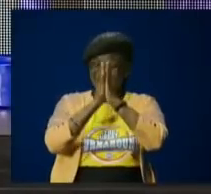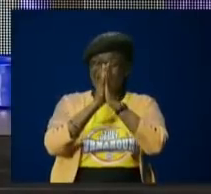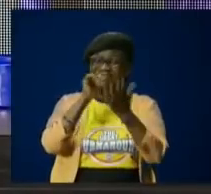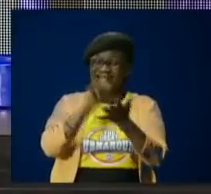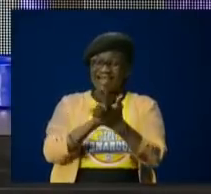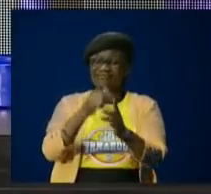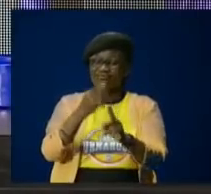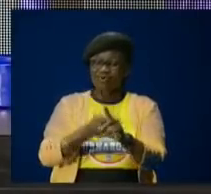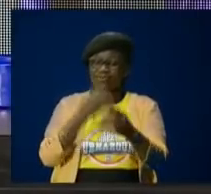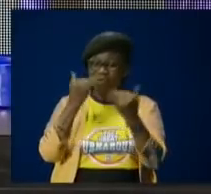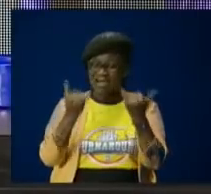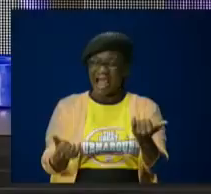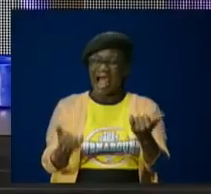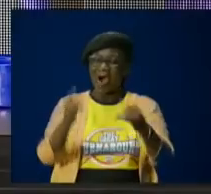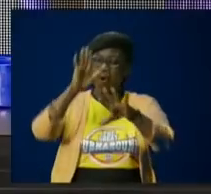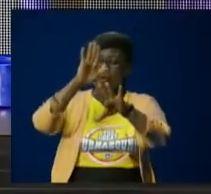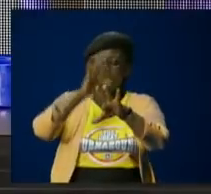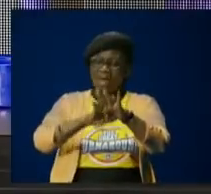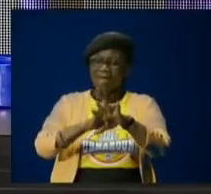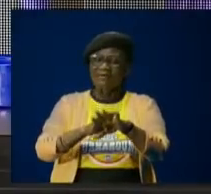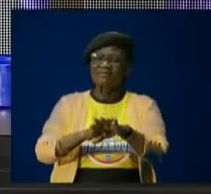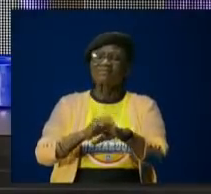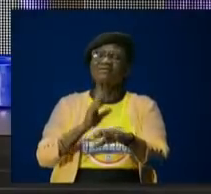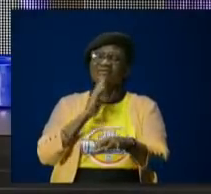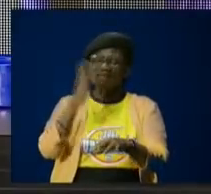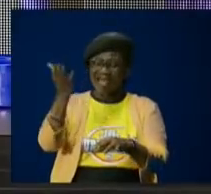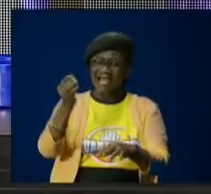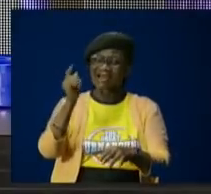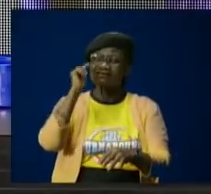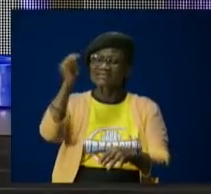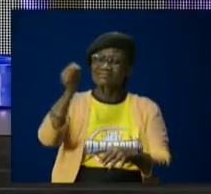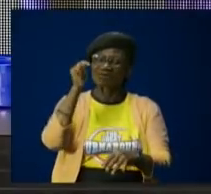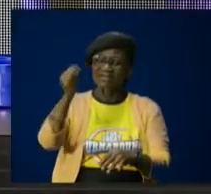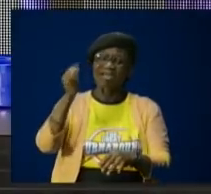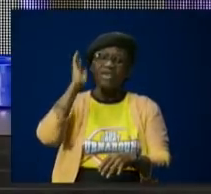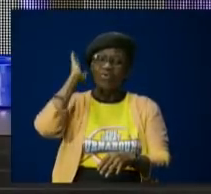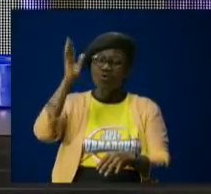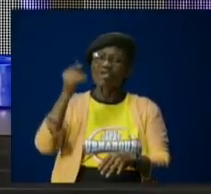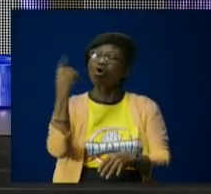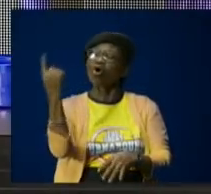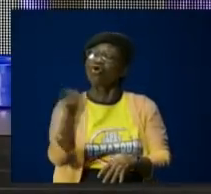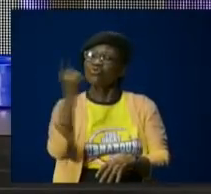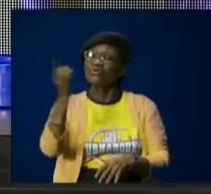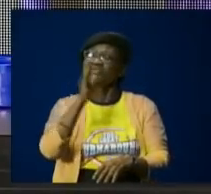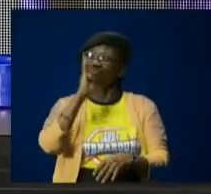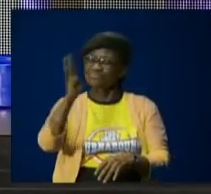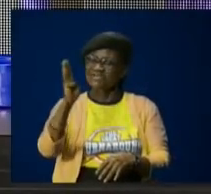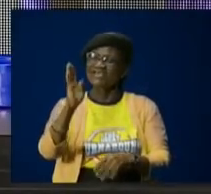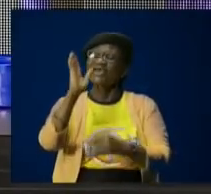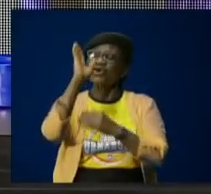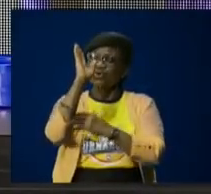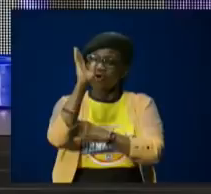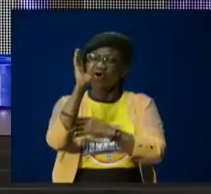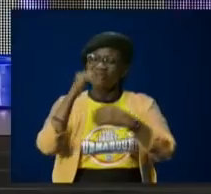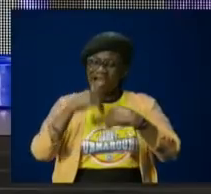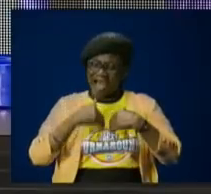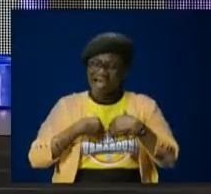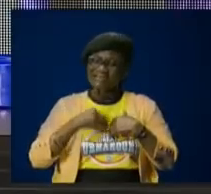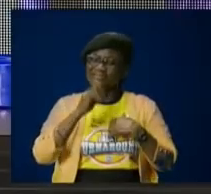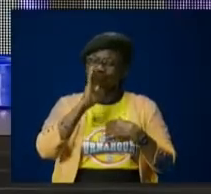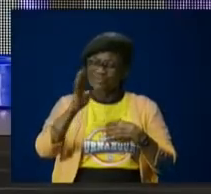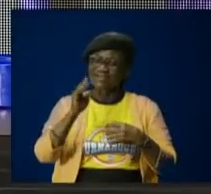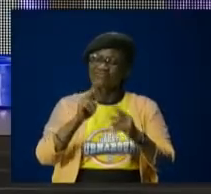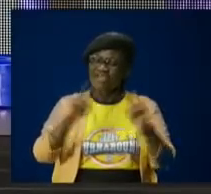on, their testimonies will always be, God has been very good unto